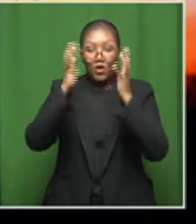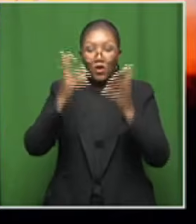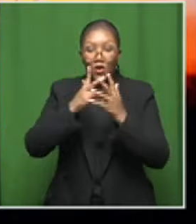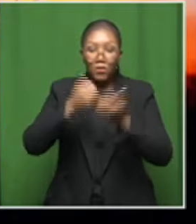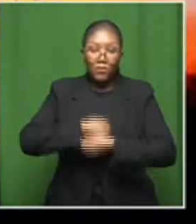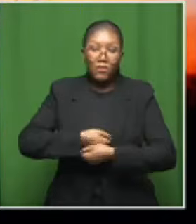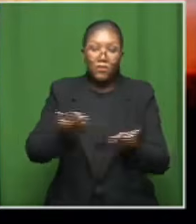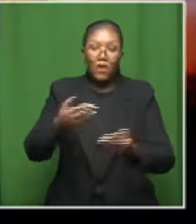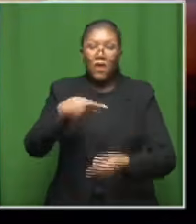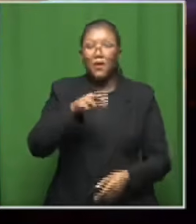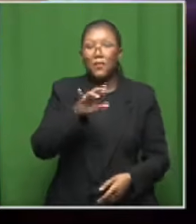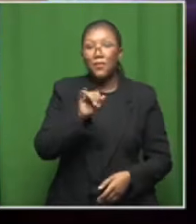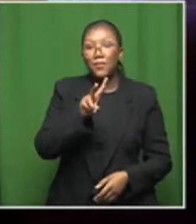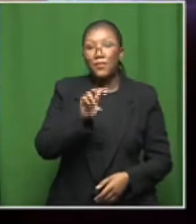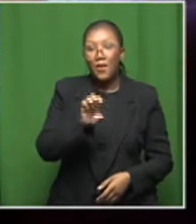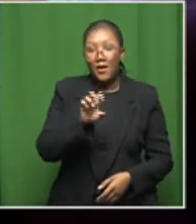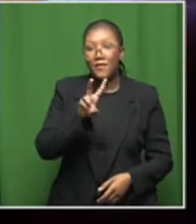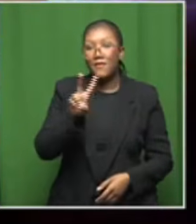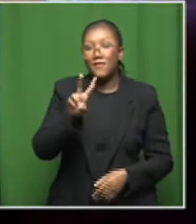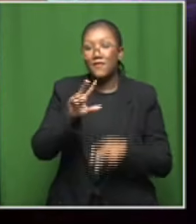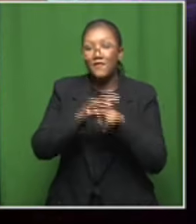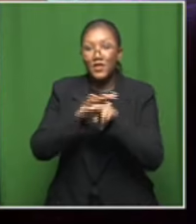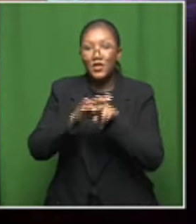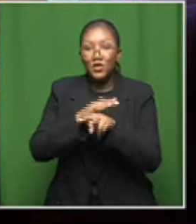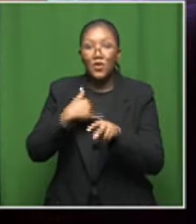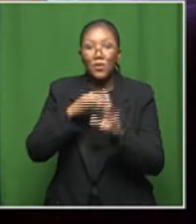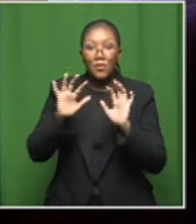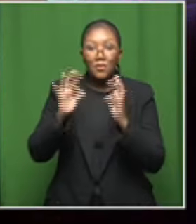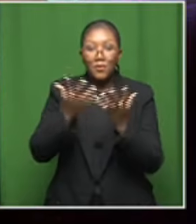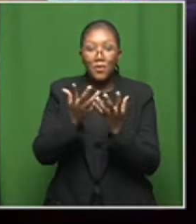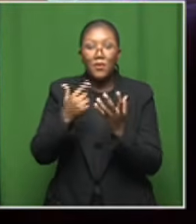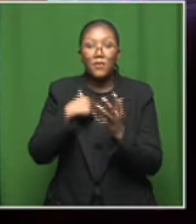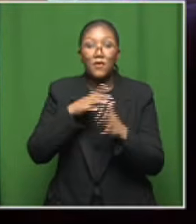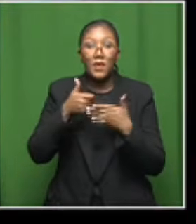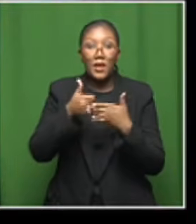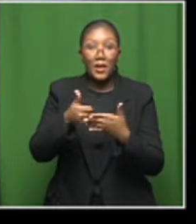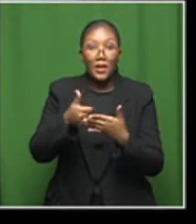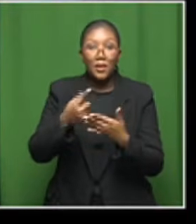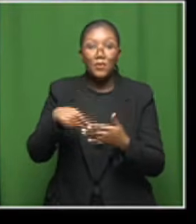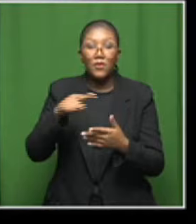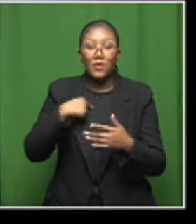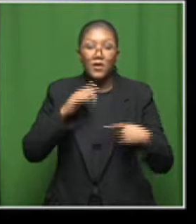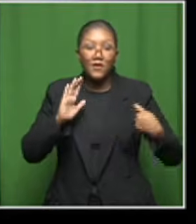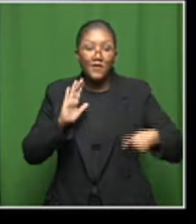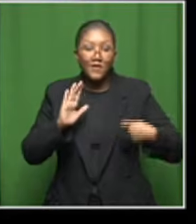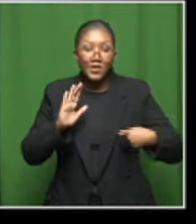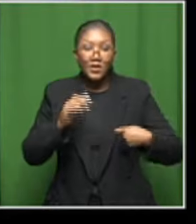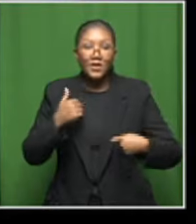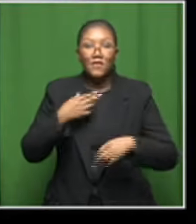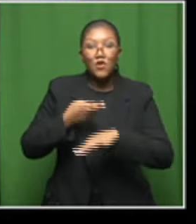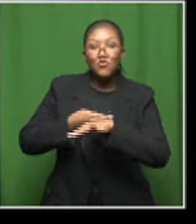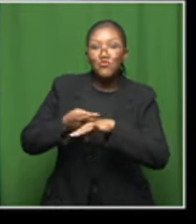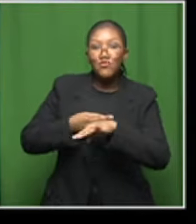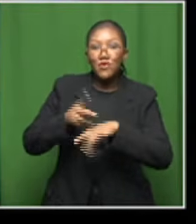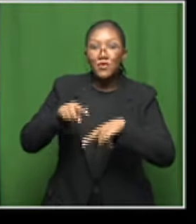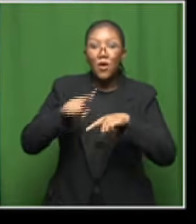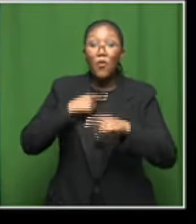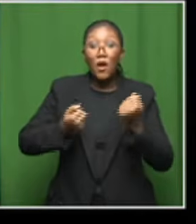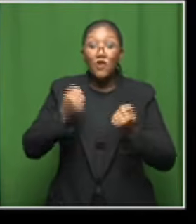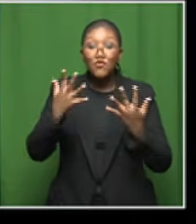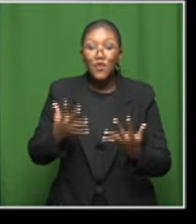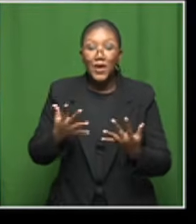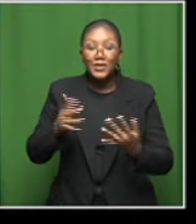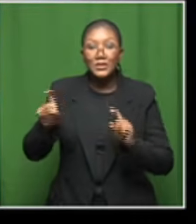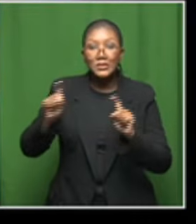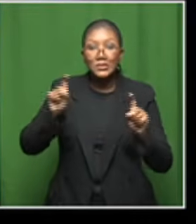sparking a wave of interest and support for this resilient community, where the film really just tells the story of a group of young racers who build intricate cars from